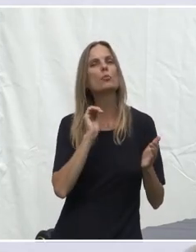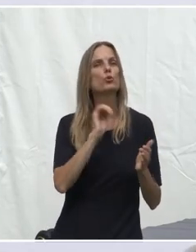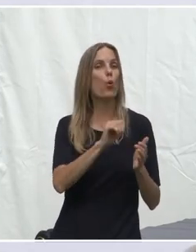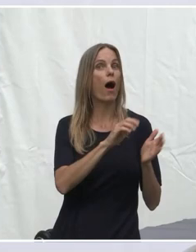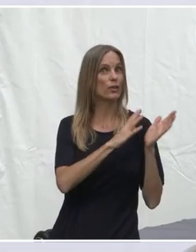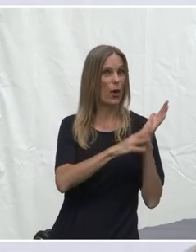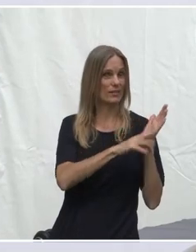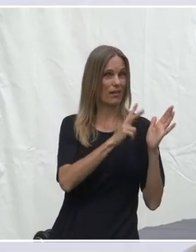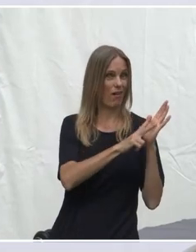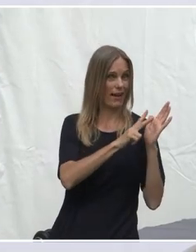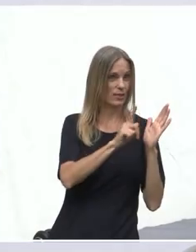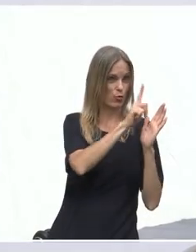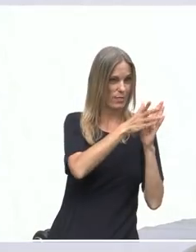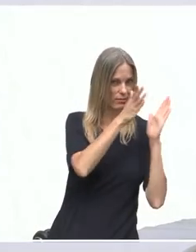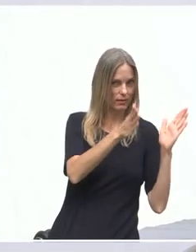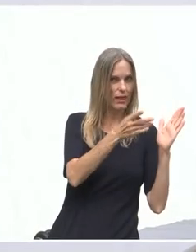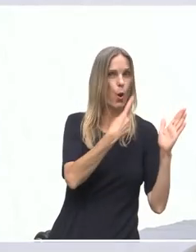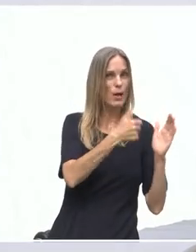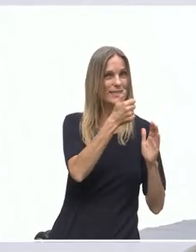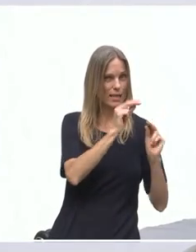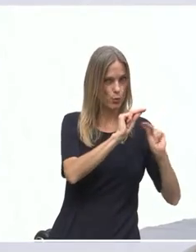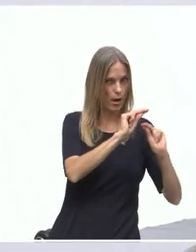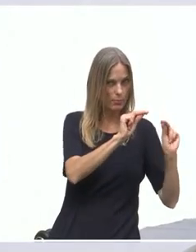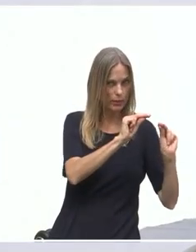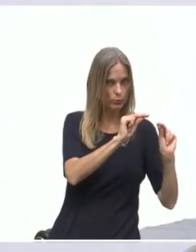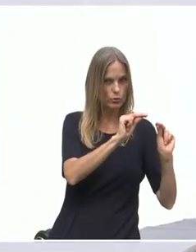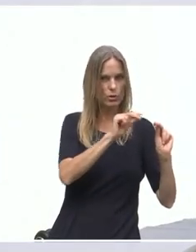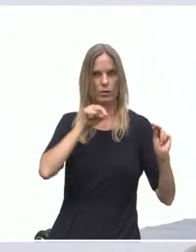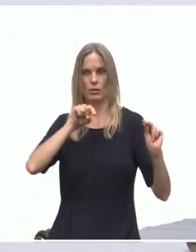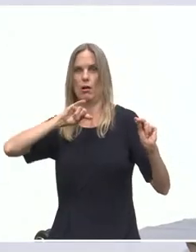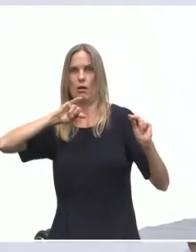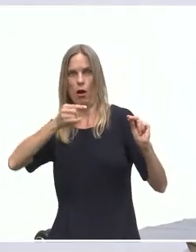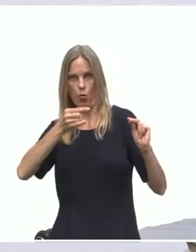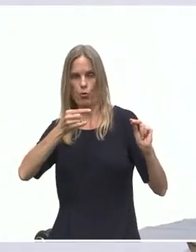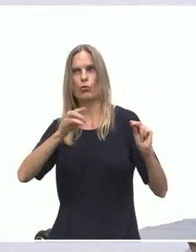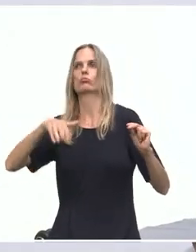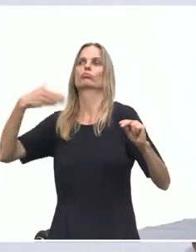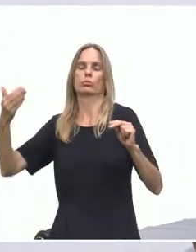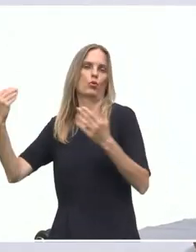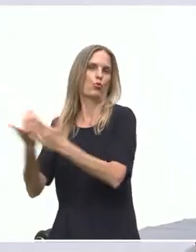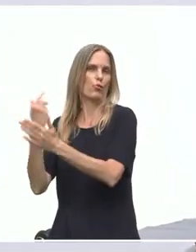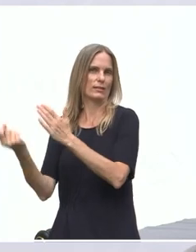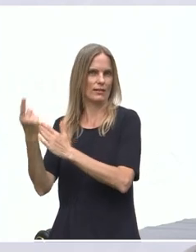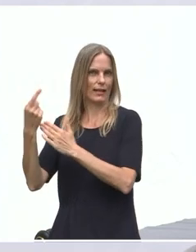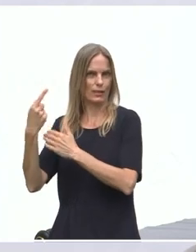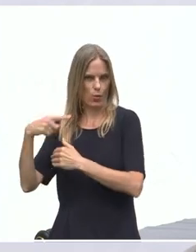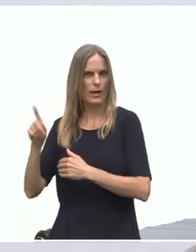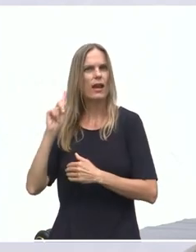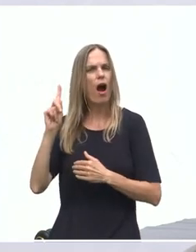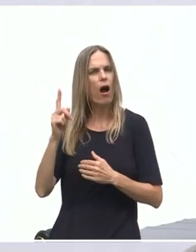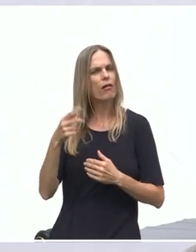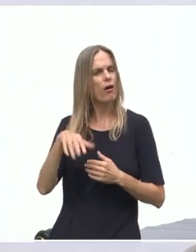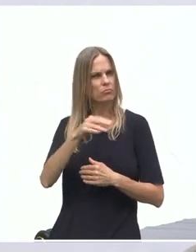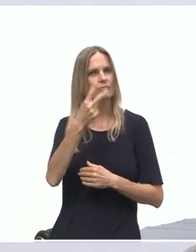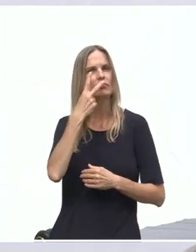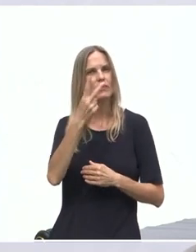again, in the later part of 90s, we brought it up. But we still see those generations from there. They